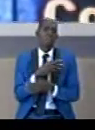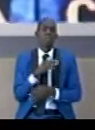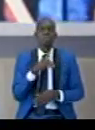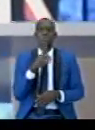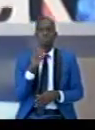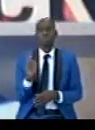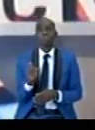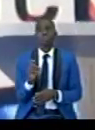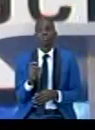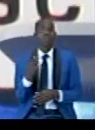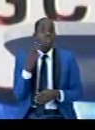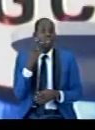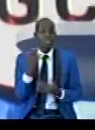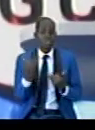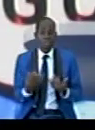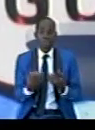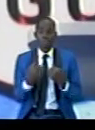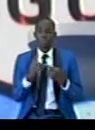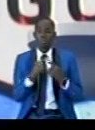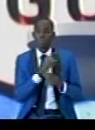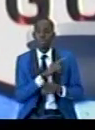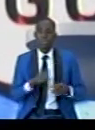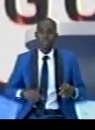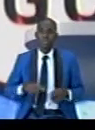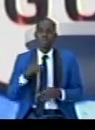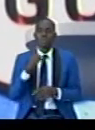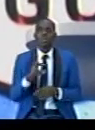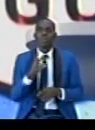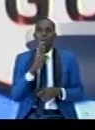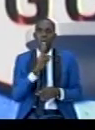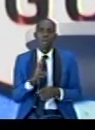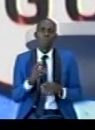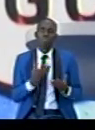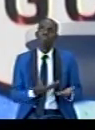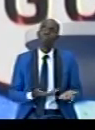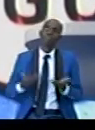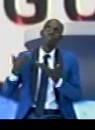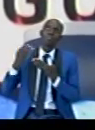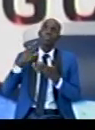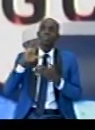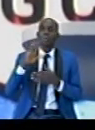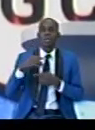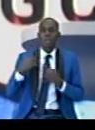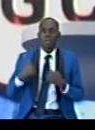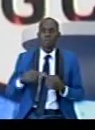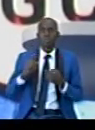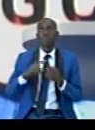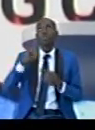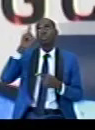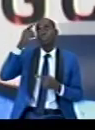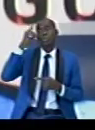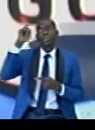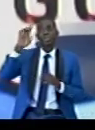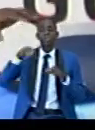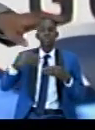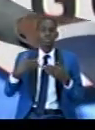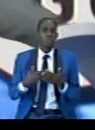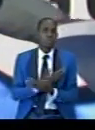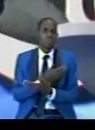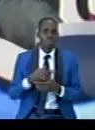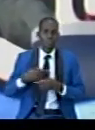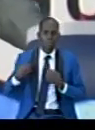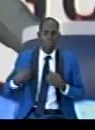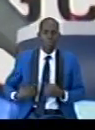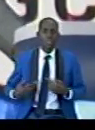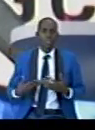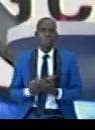Lord, but now you came to the Lord and he has strengthened your heart. He gave you salvation. He gave you a new life. And it says, you say,